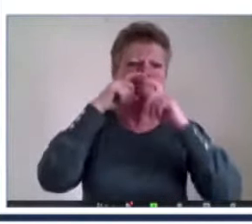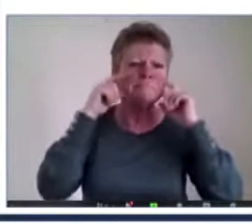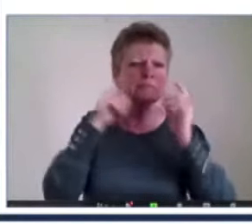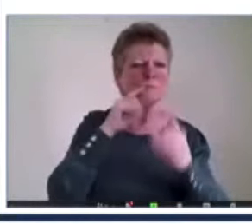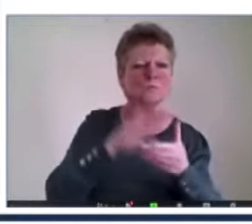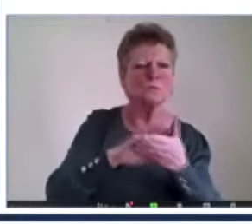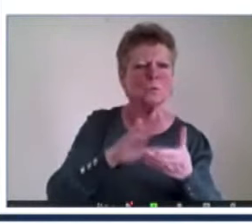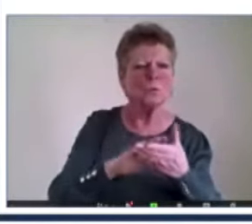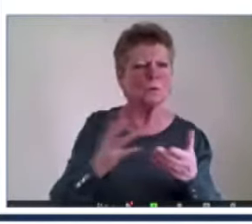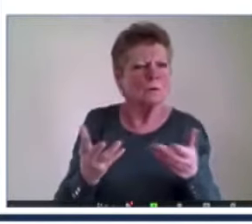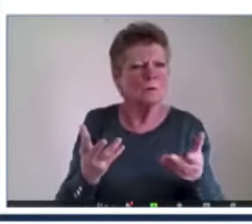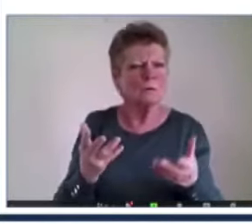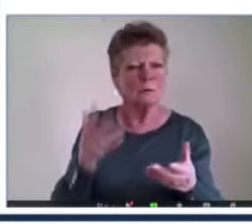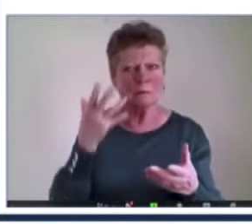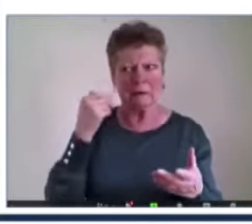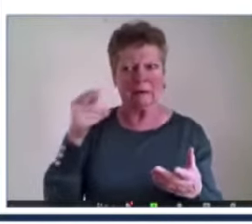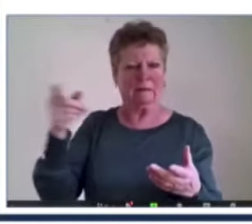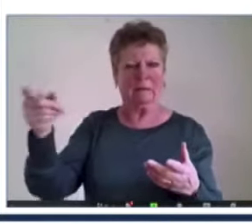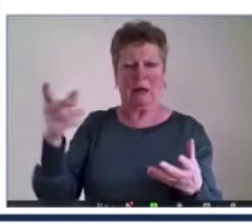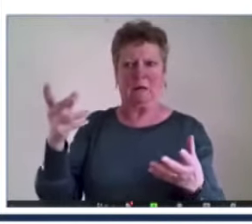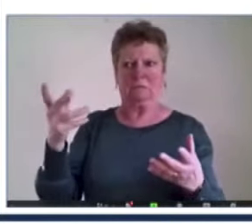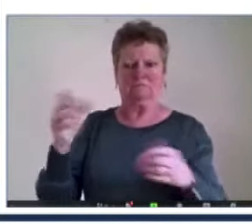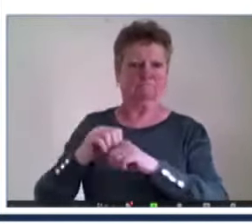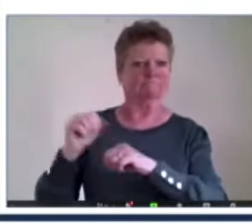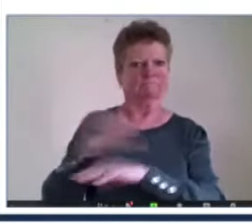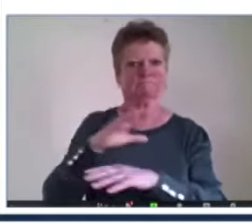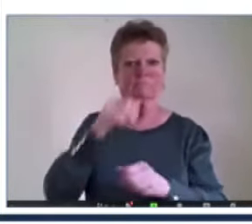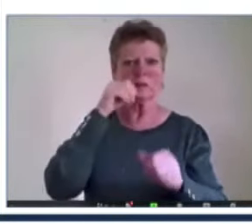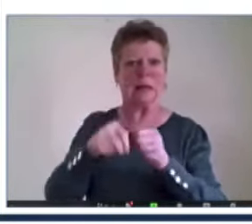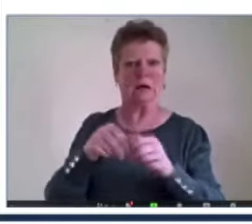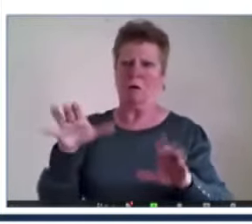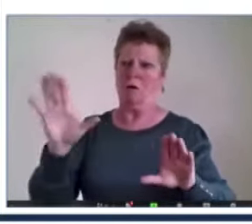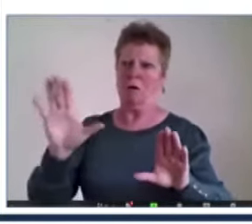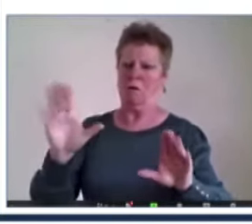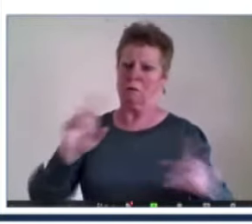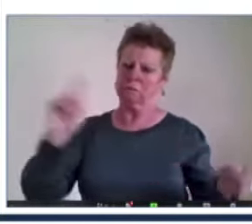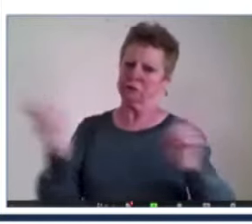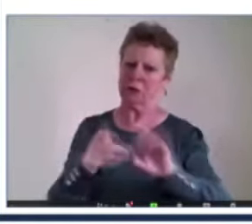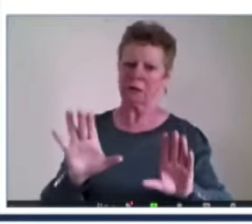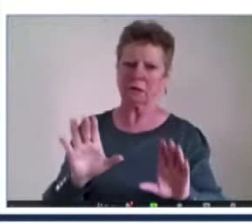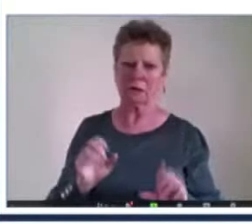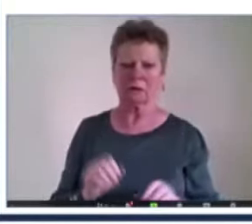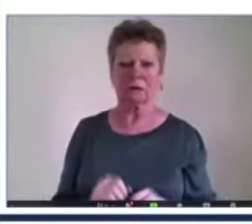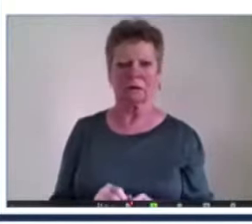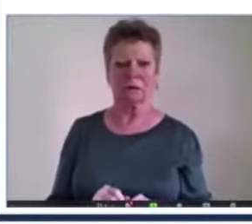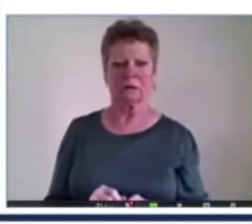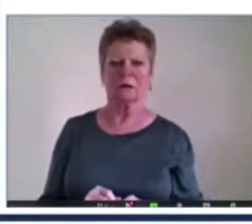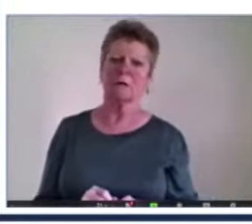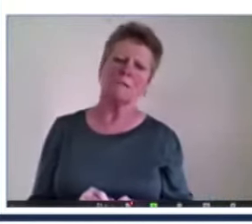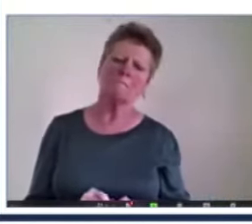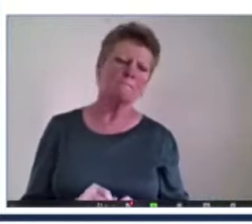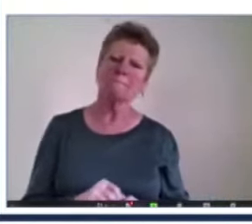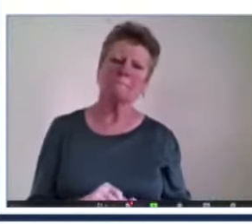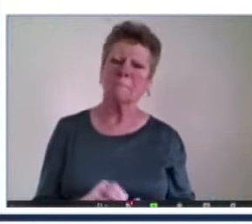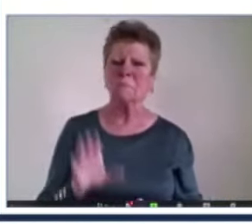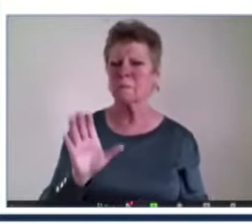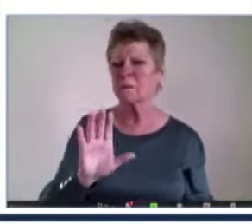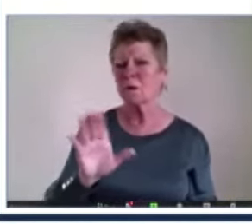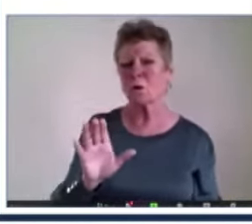when they put out their open letter, suddenly the change has to be made. No, I don't think there's definitely